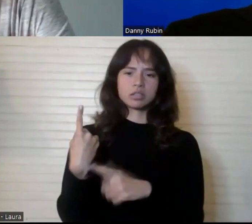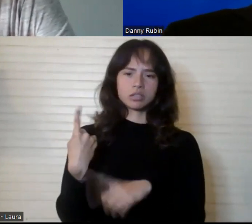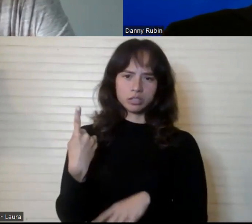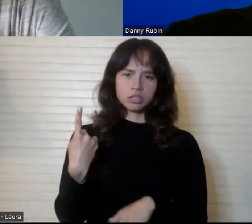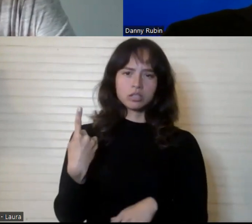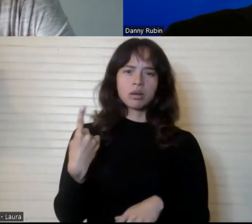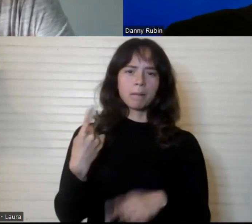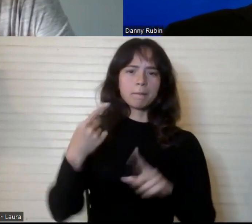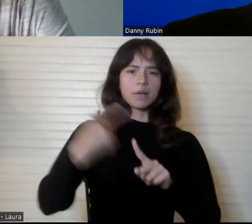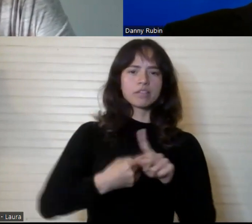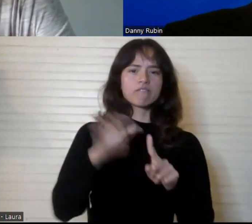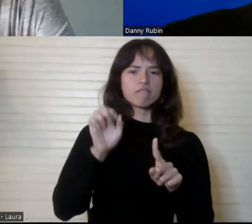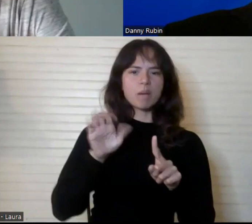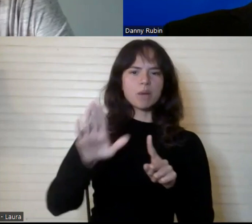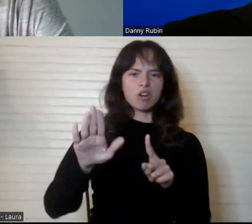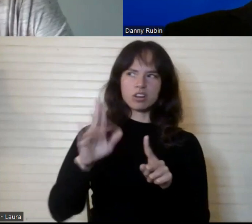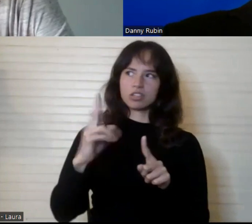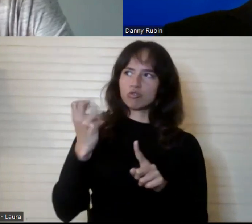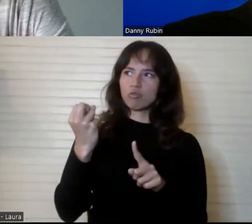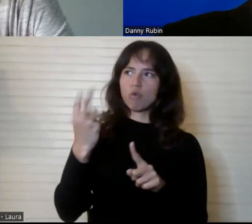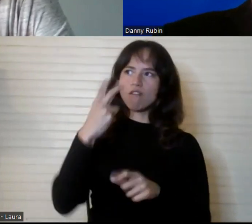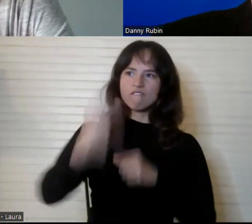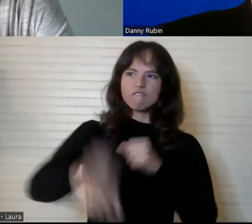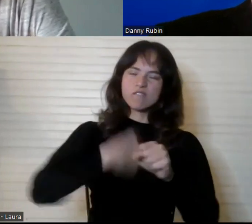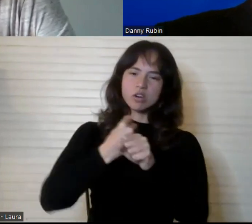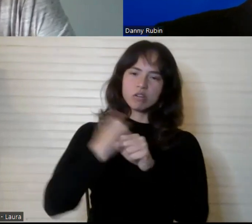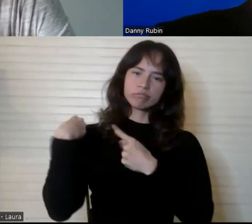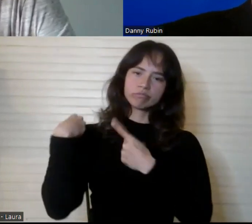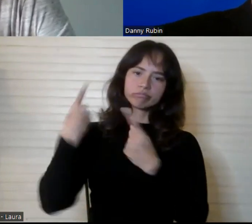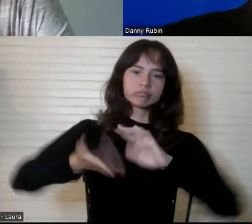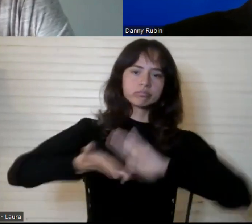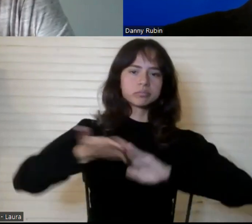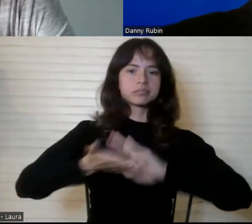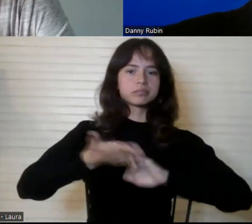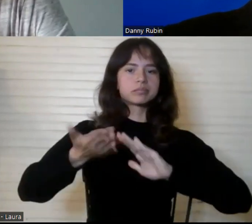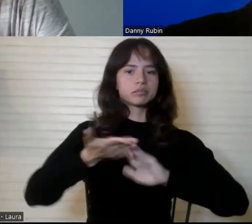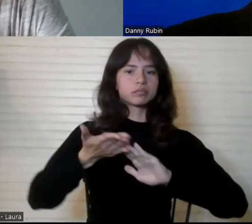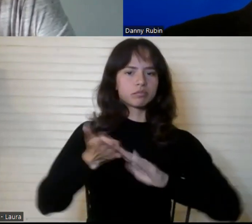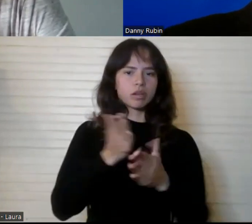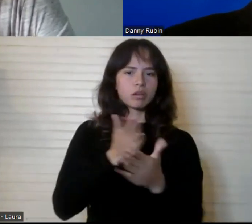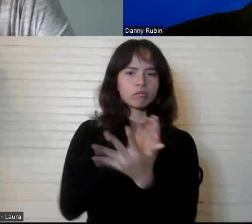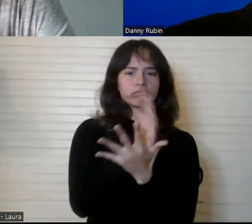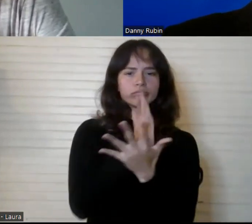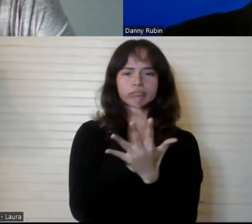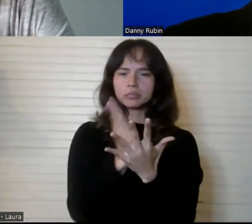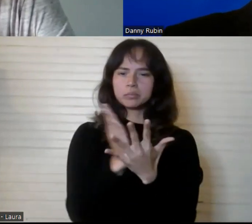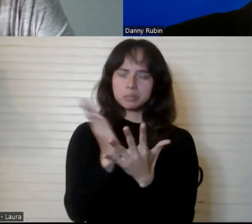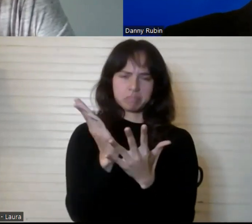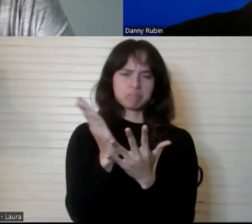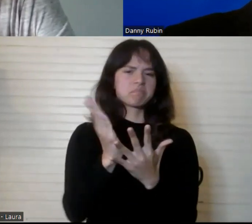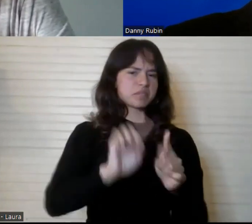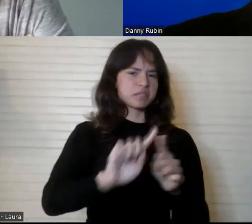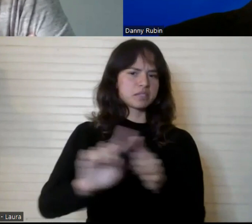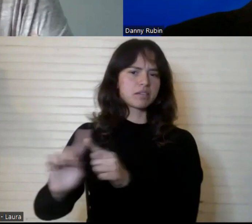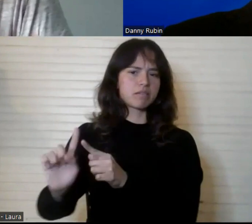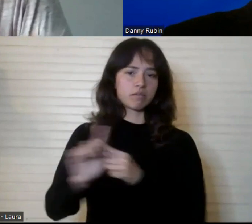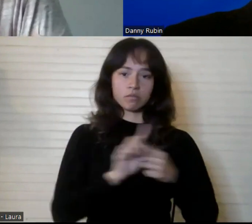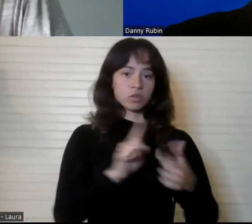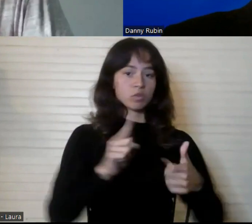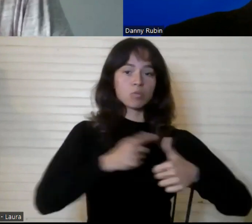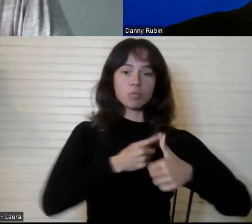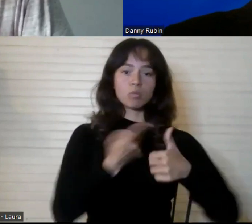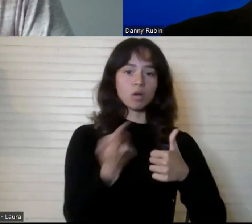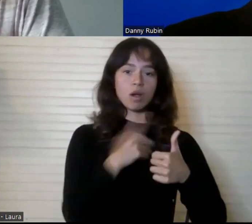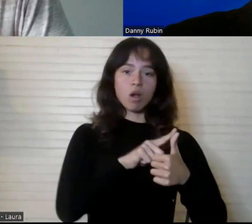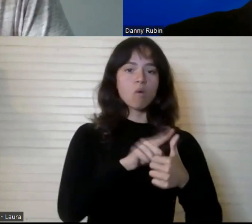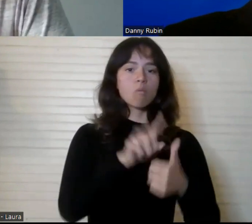and we specialize in a couple of different areas. Number one, first and foremost, being website design and development.